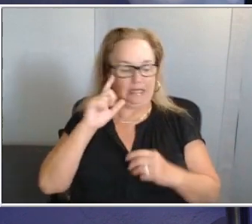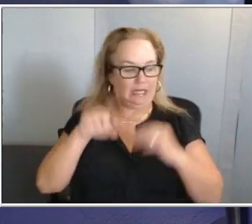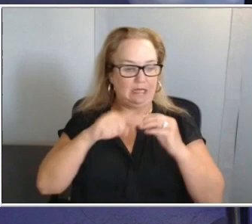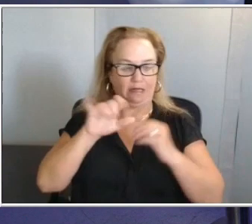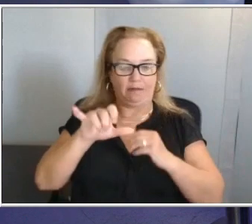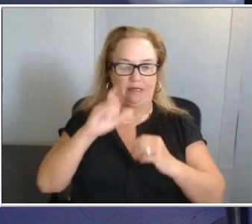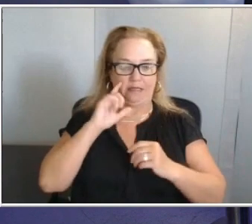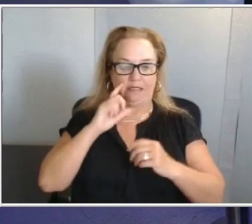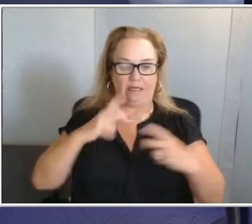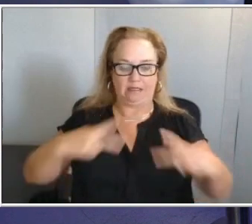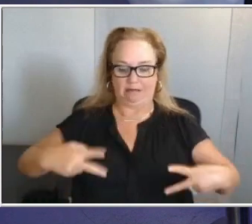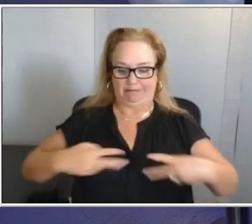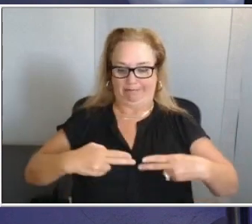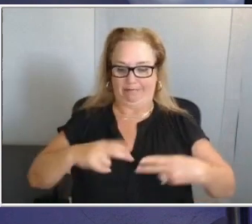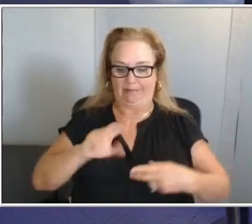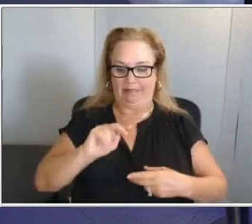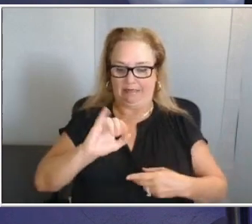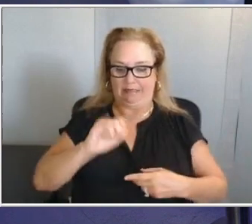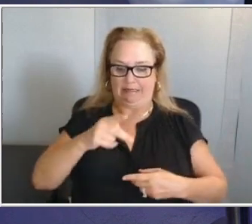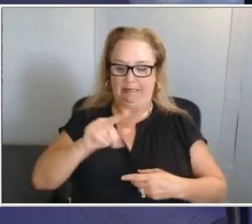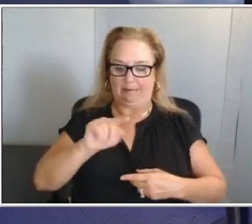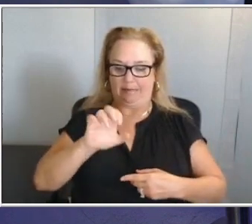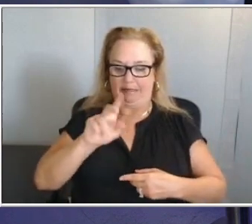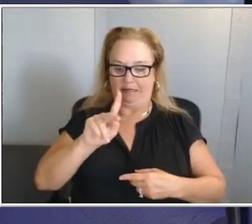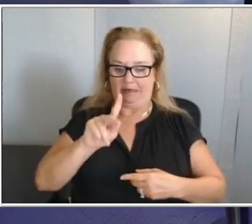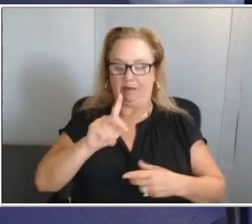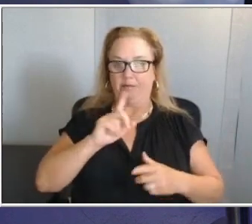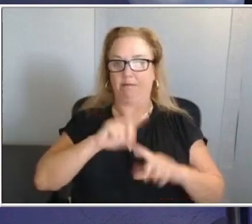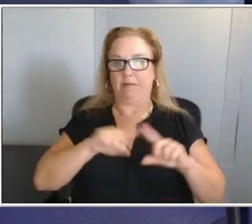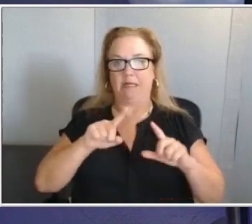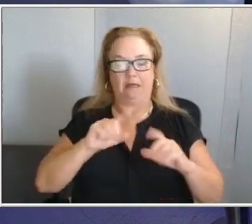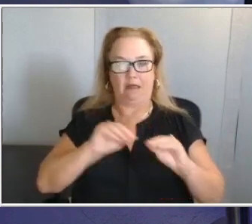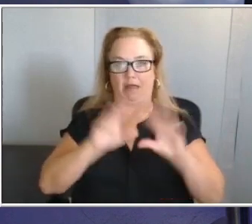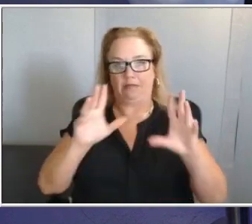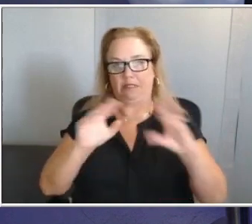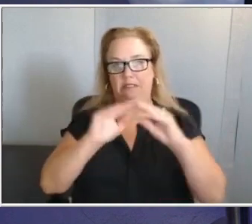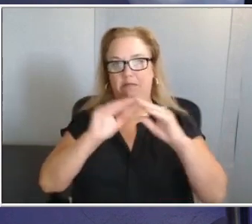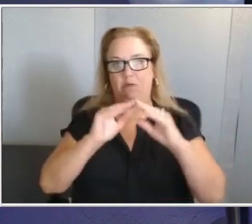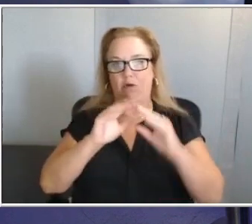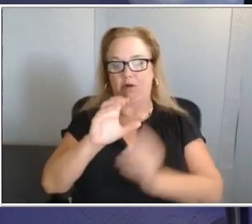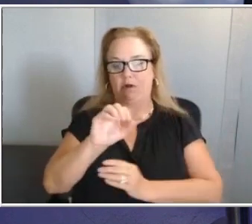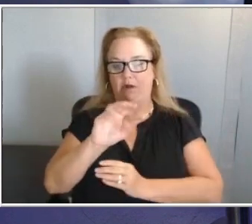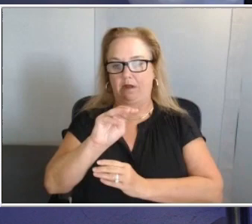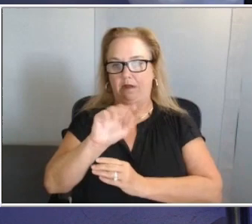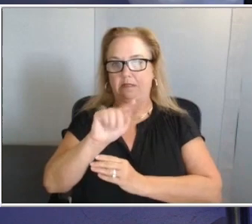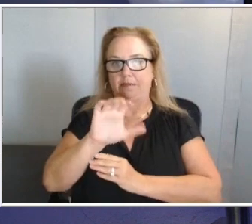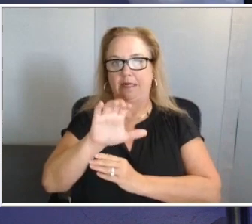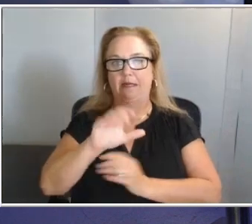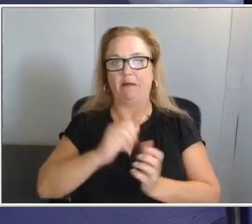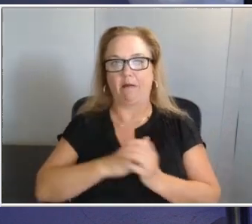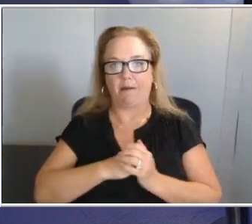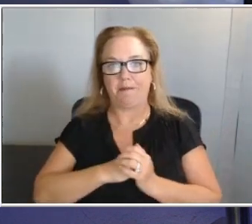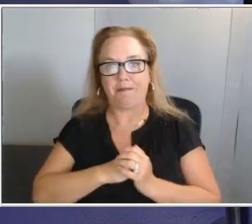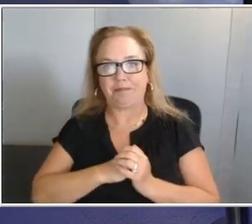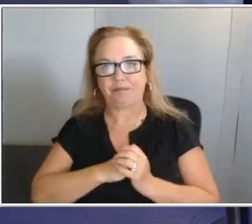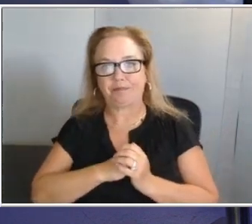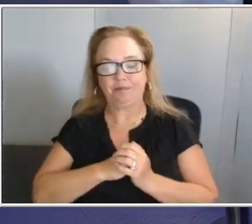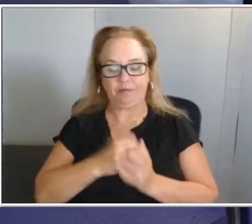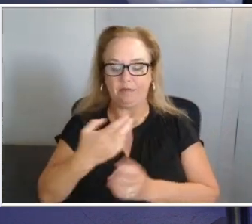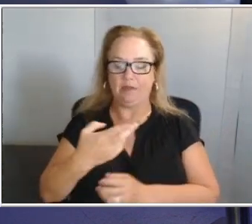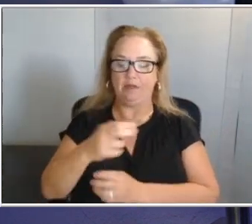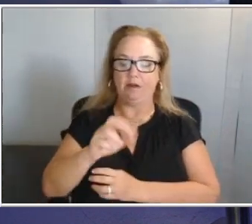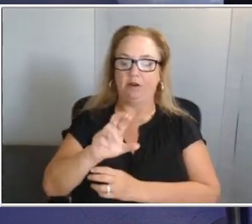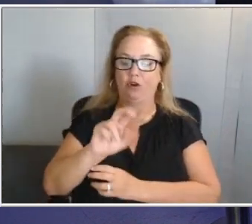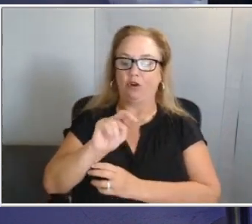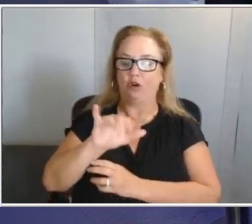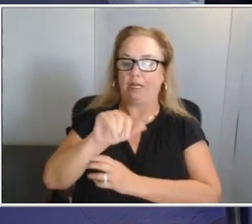and tuck. Right. Or that it's cosmetic. Clearly, it's more than cosmetic. Dr. Dusza. And sometimes they have hernias as well,